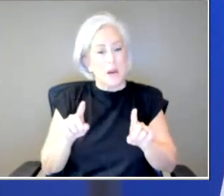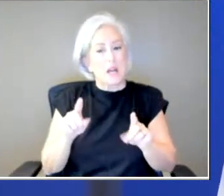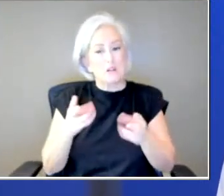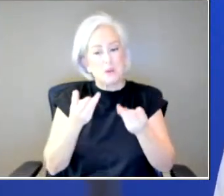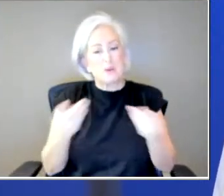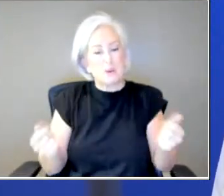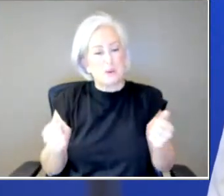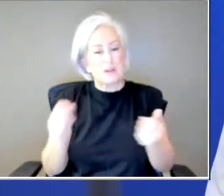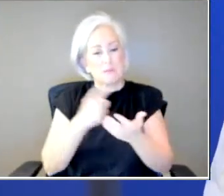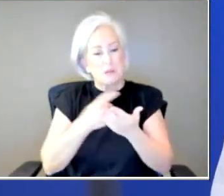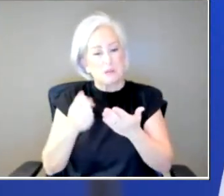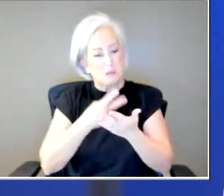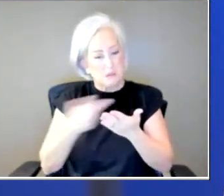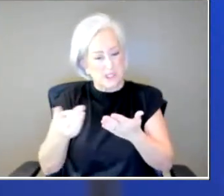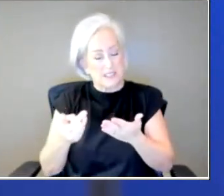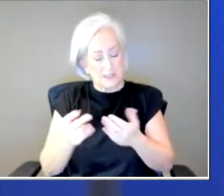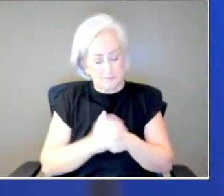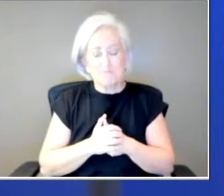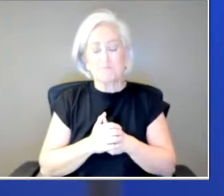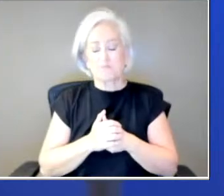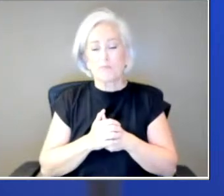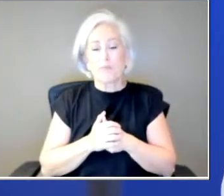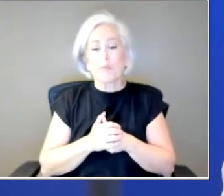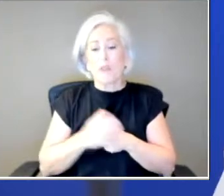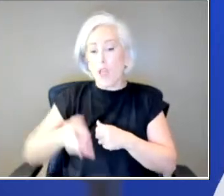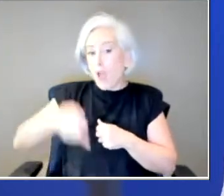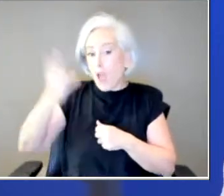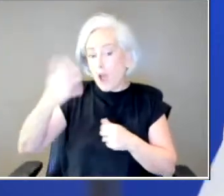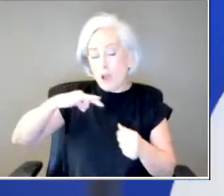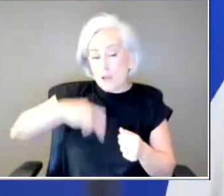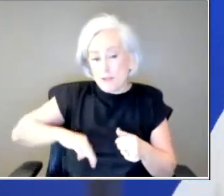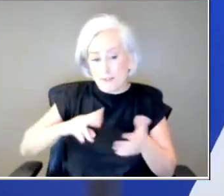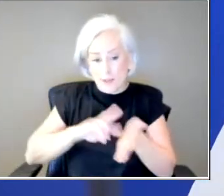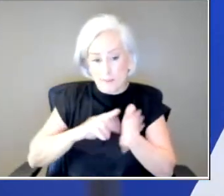reward, we now have a lot of good data that shows